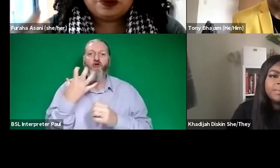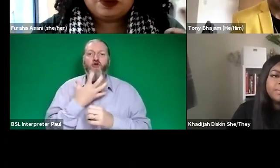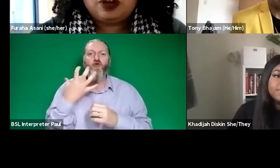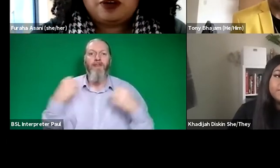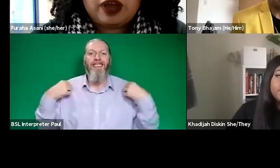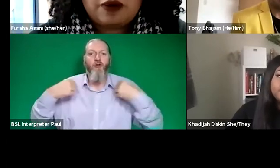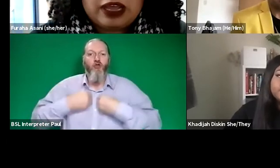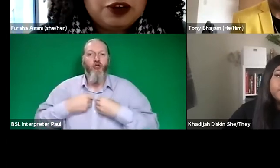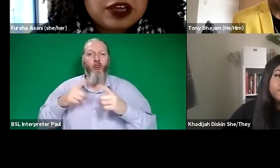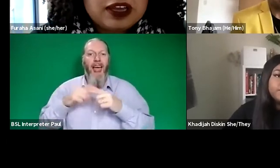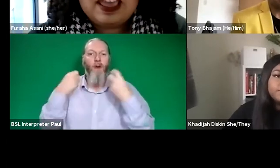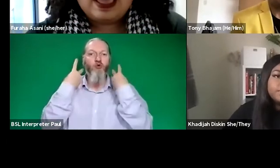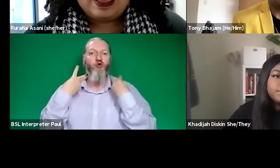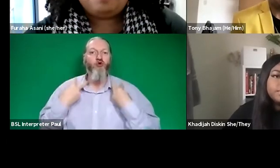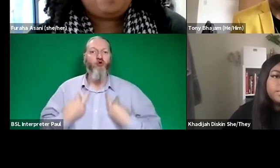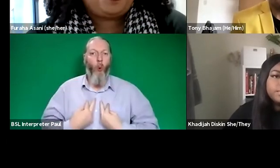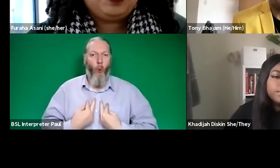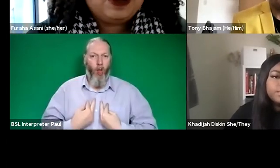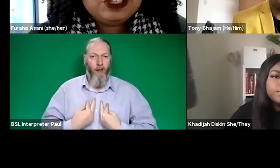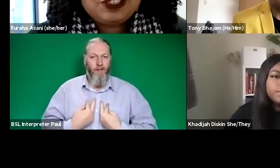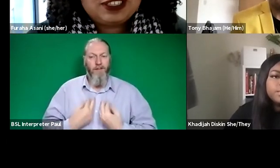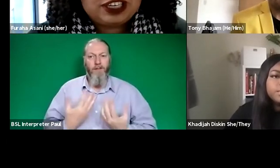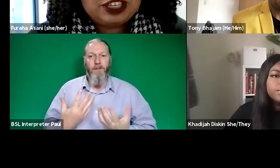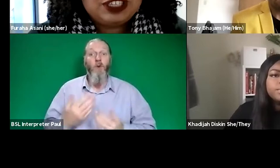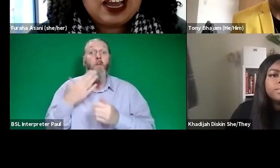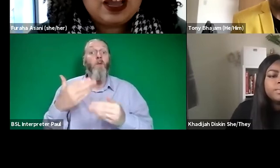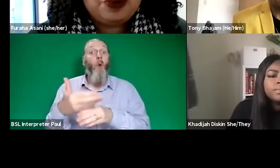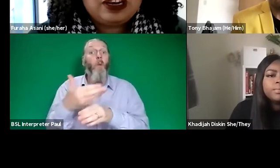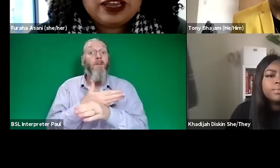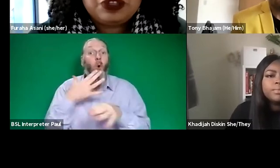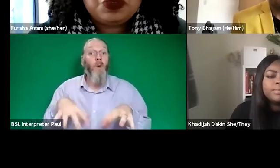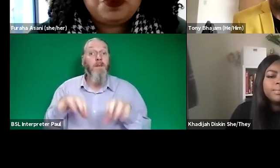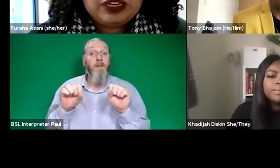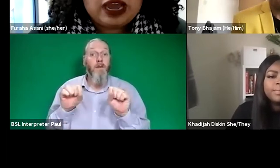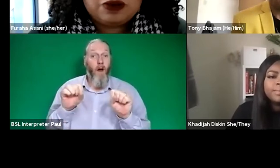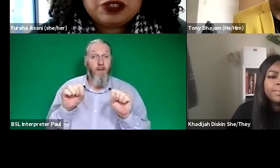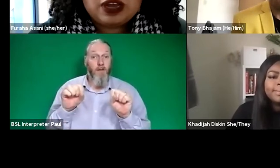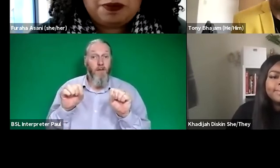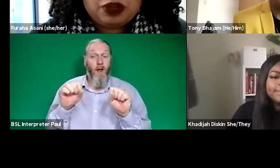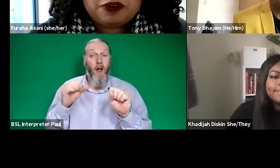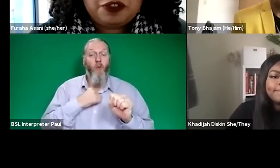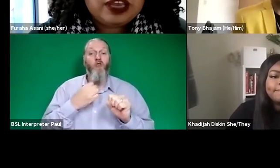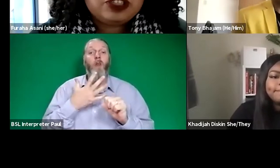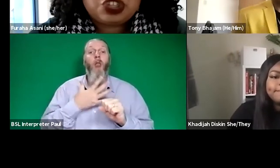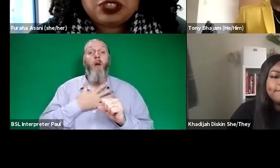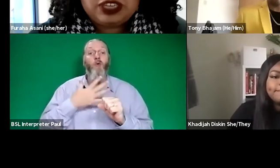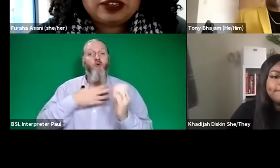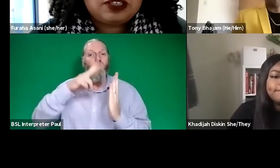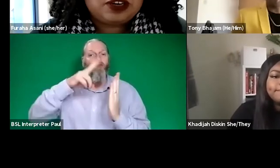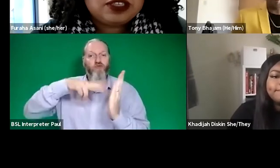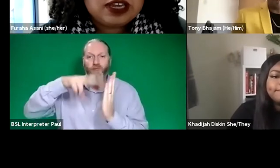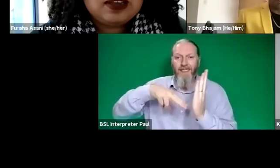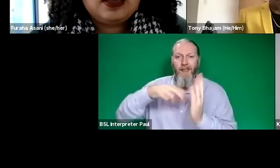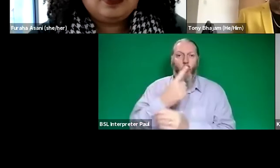of a description of how I look. And before we launch into the session, I would like to read out a couple of things just to